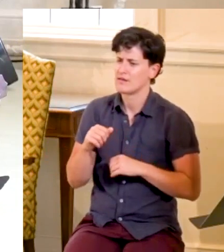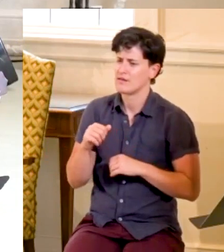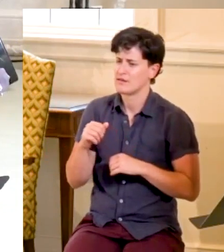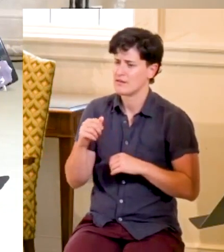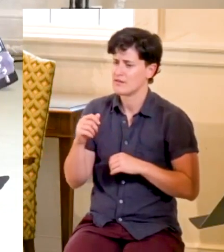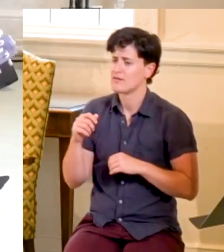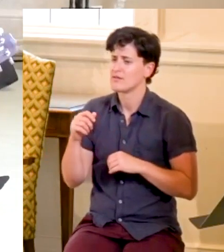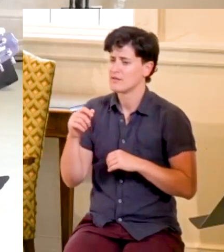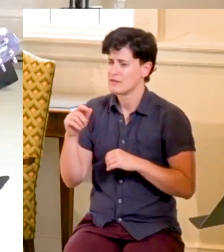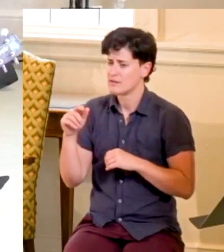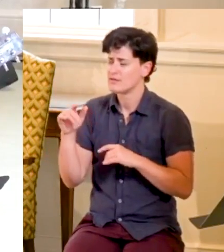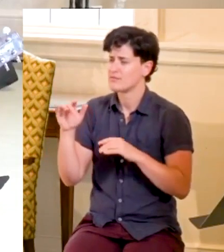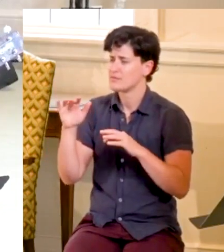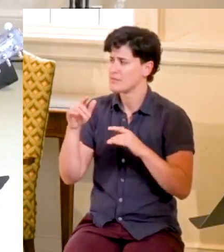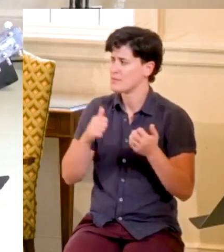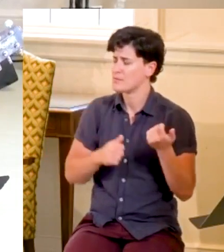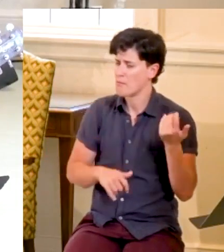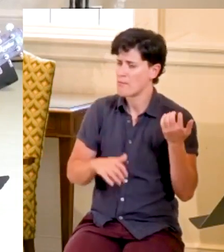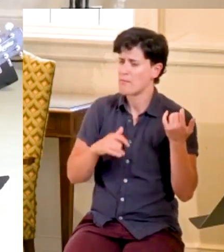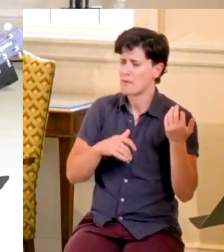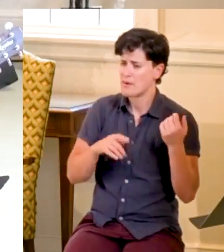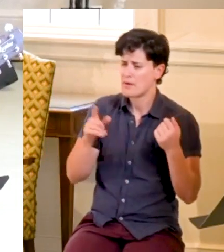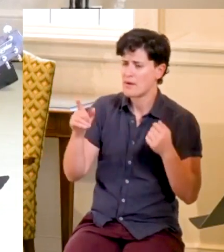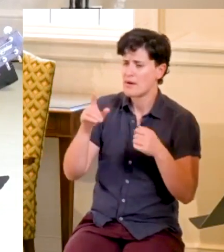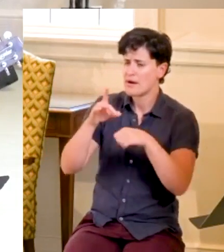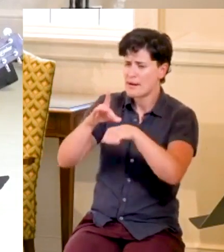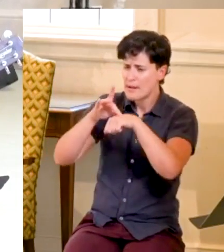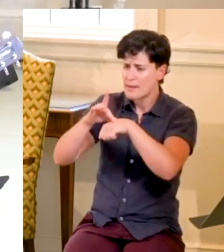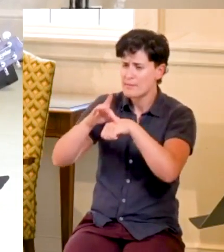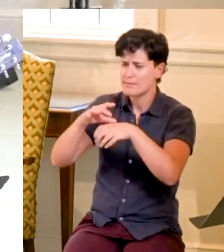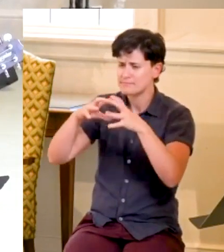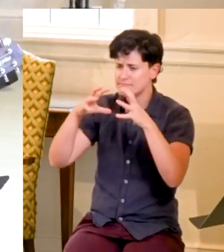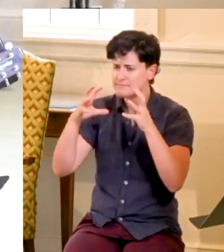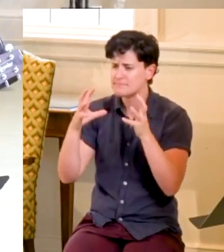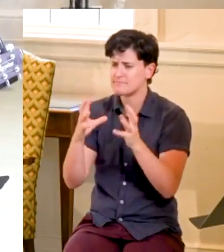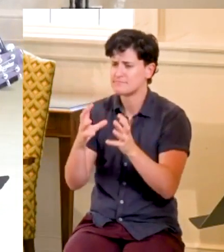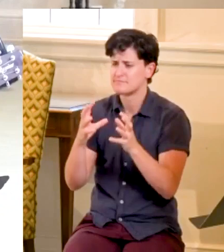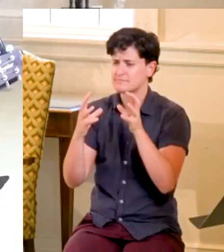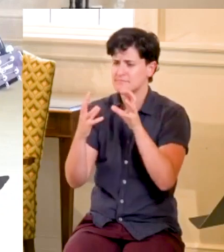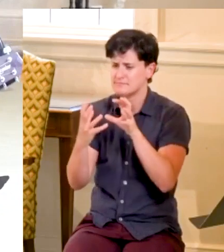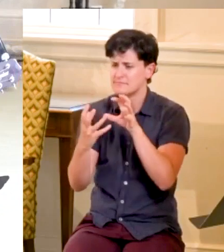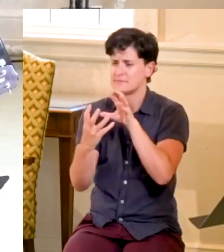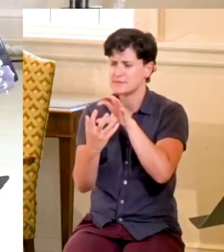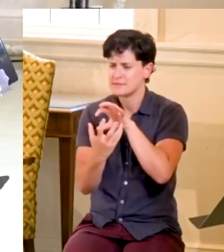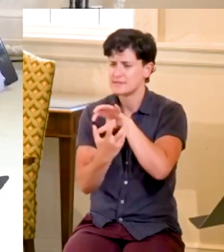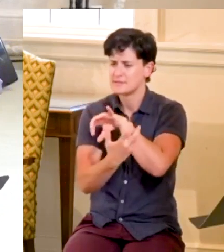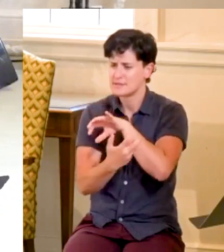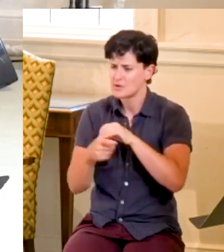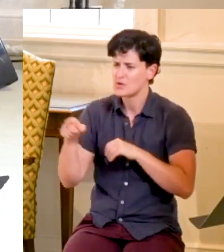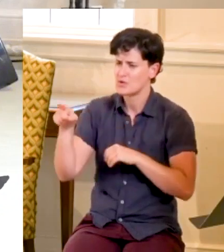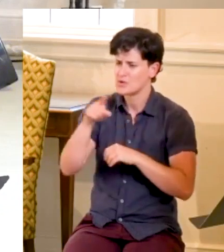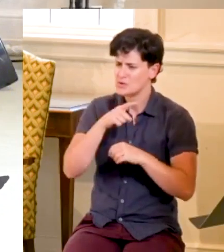and atoms spinning. Consider for your love, you sit there knitting.